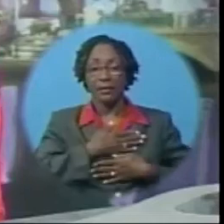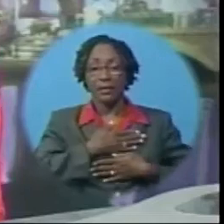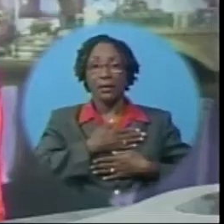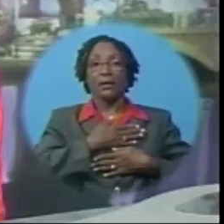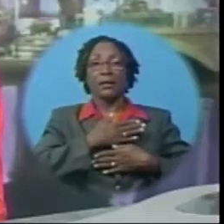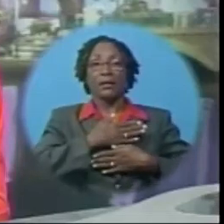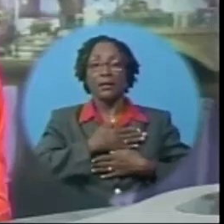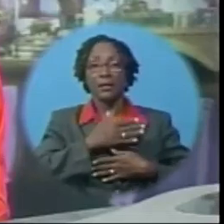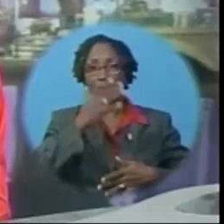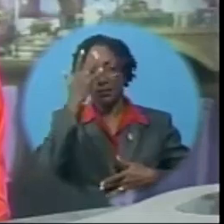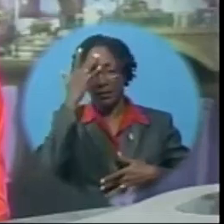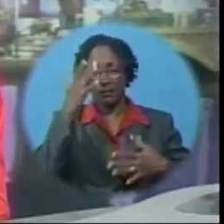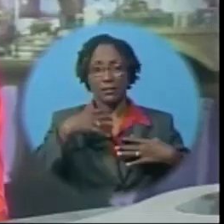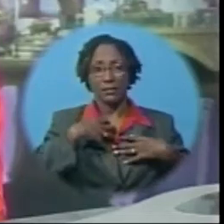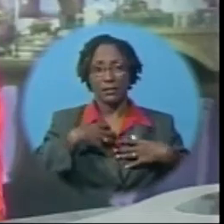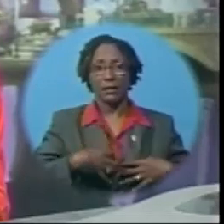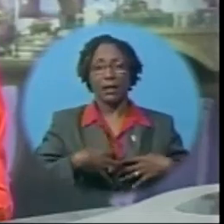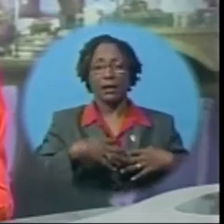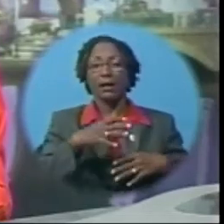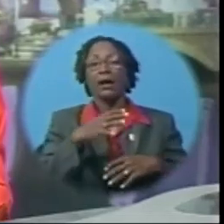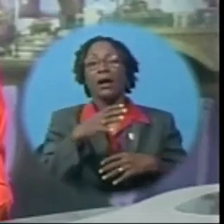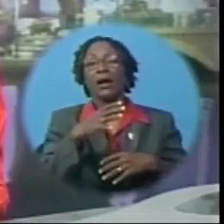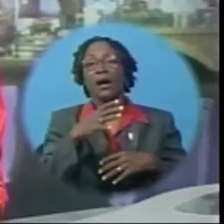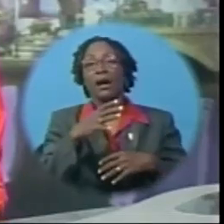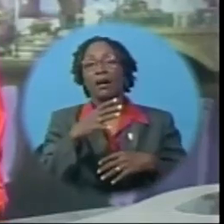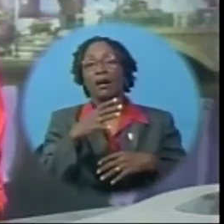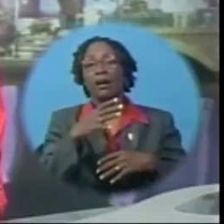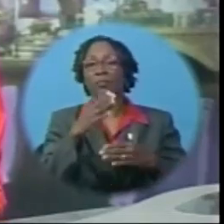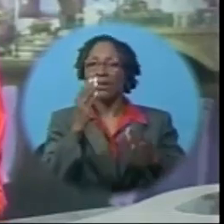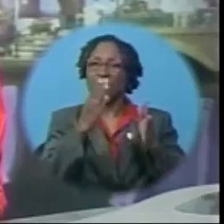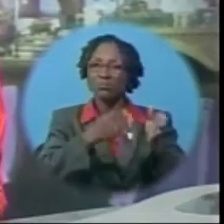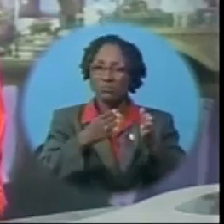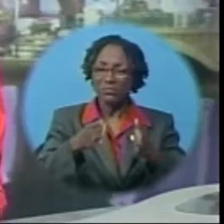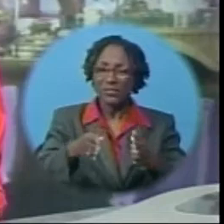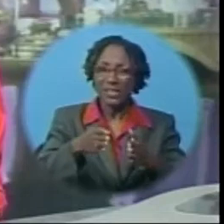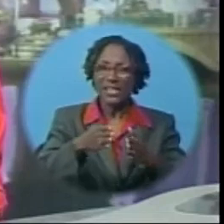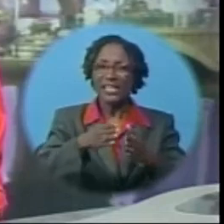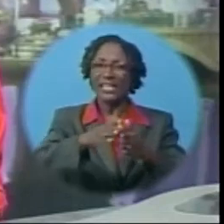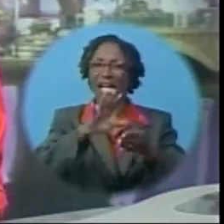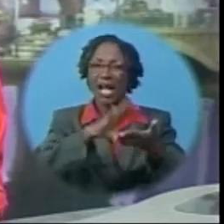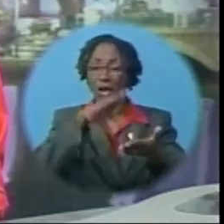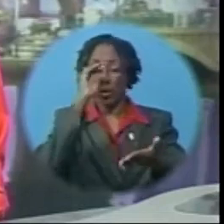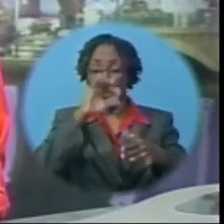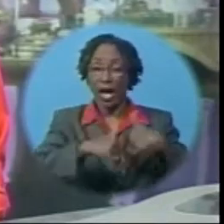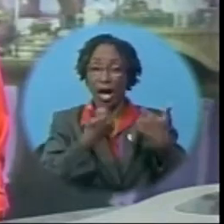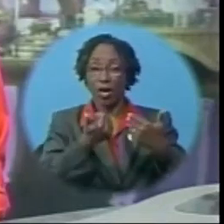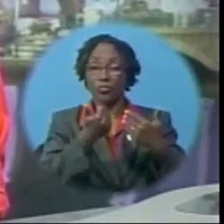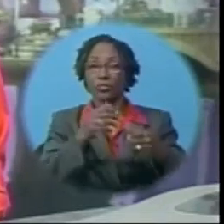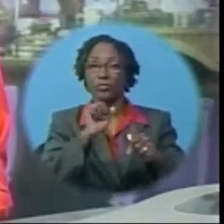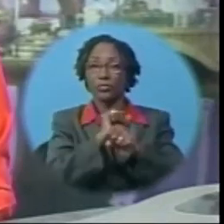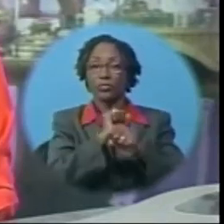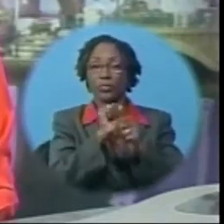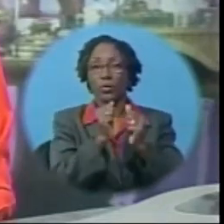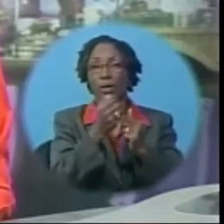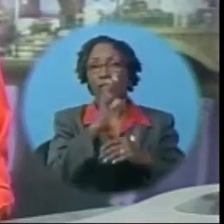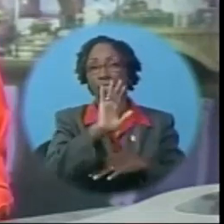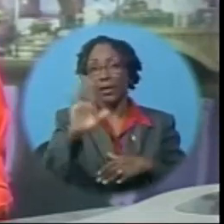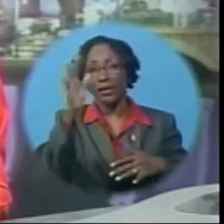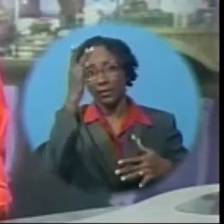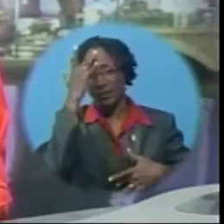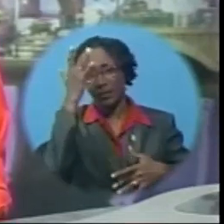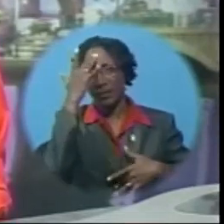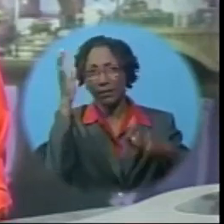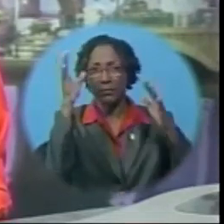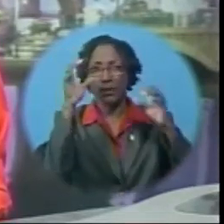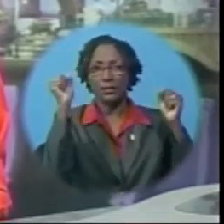their condition, at least if the number of visits to the Queen Elizabeth Hospital's Asthma Bay is any indication. President of the